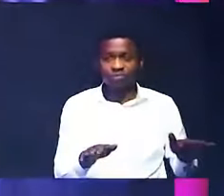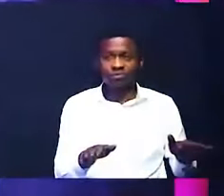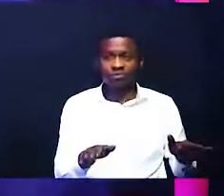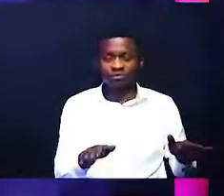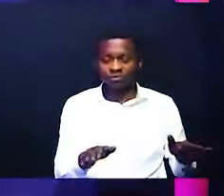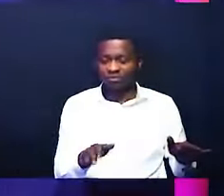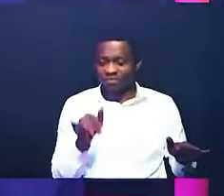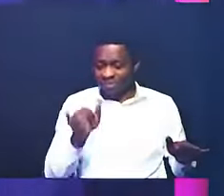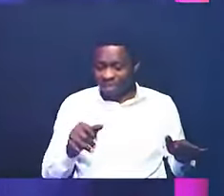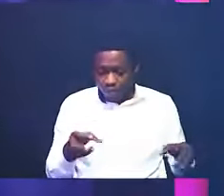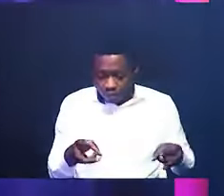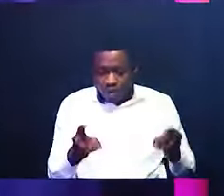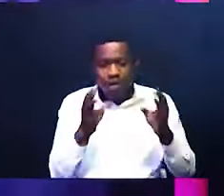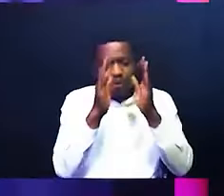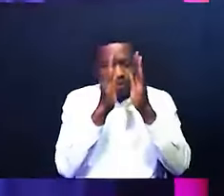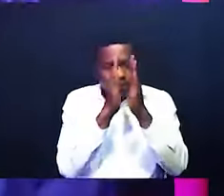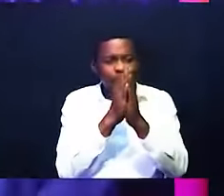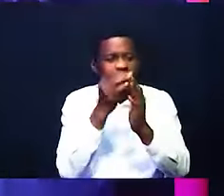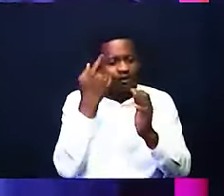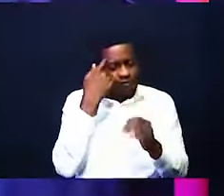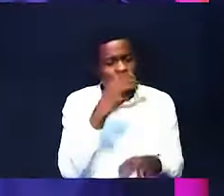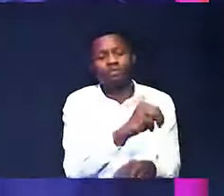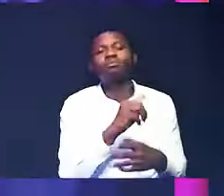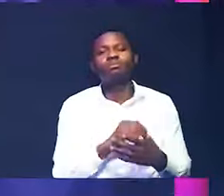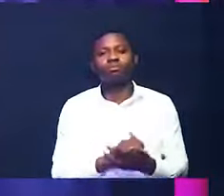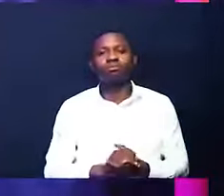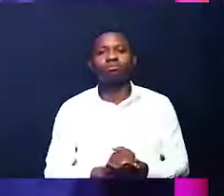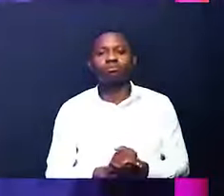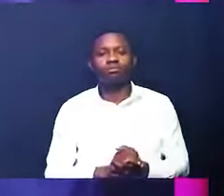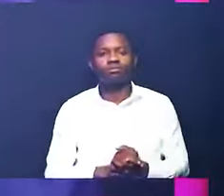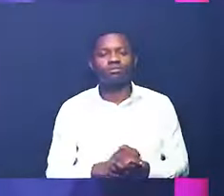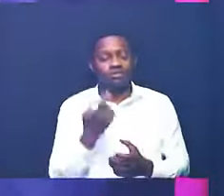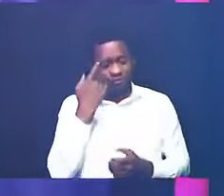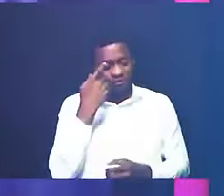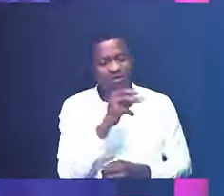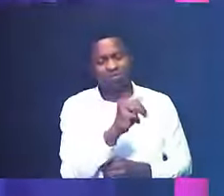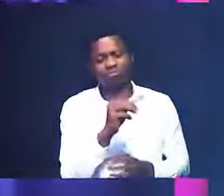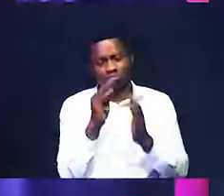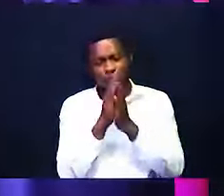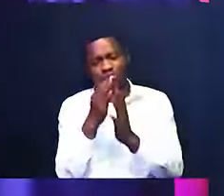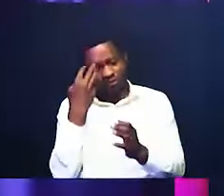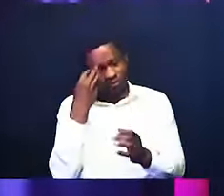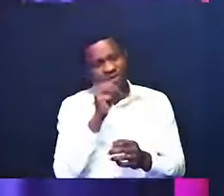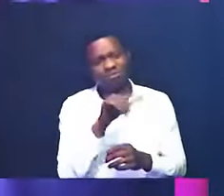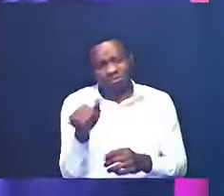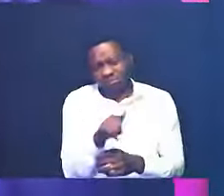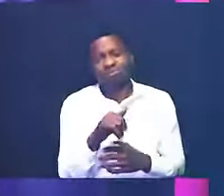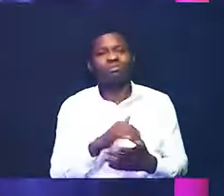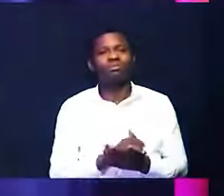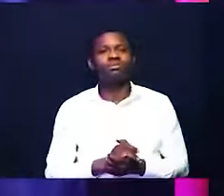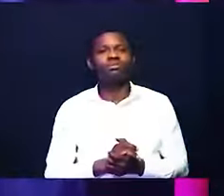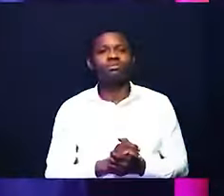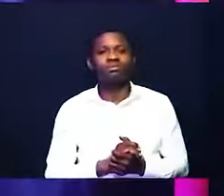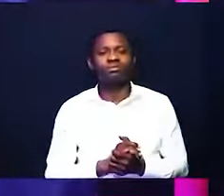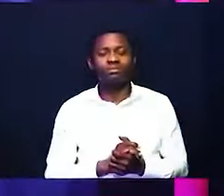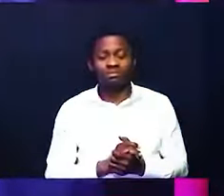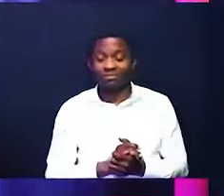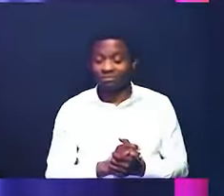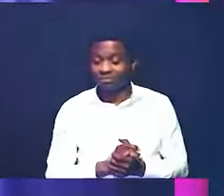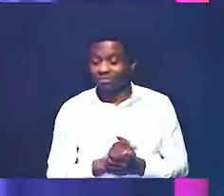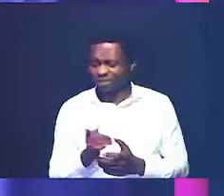form of prayer. We na a yempaibo and a obono for them. Na obodi amawo. And it was a